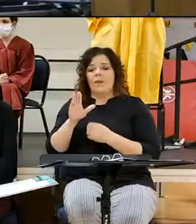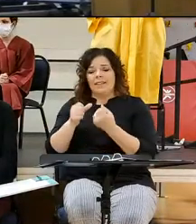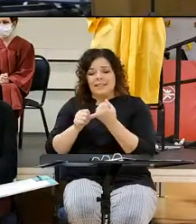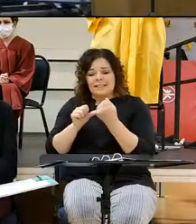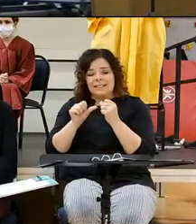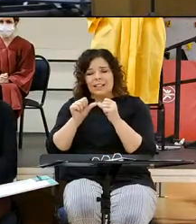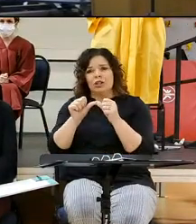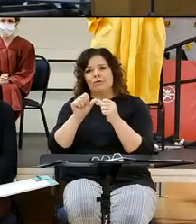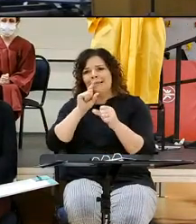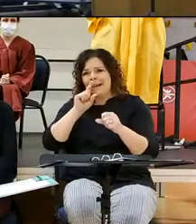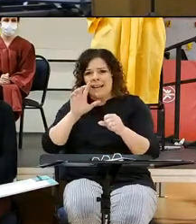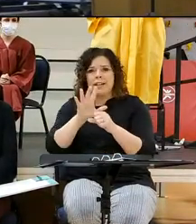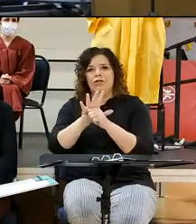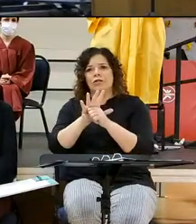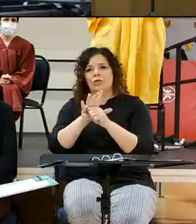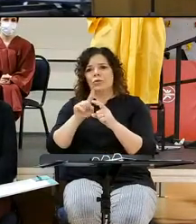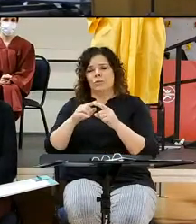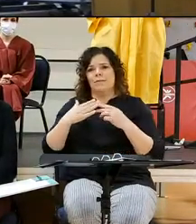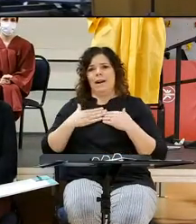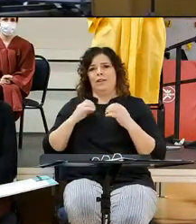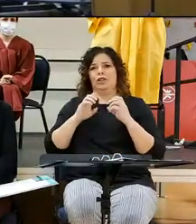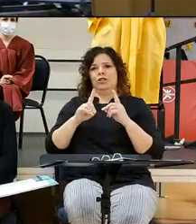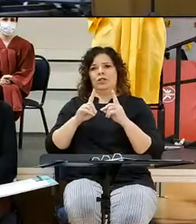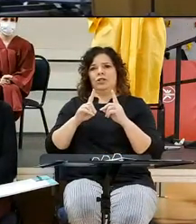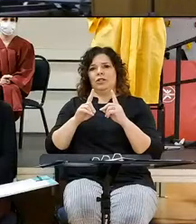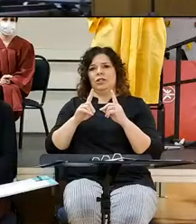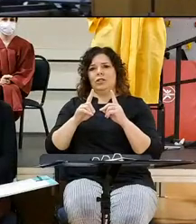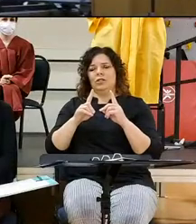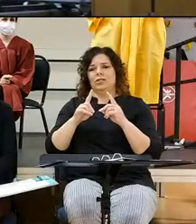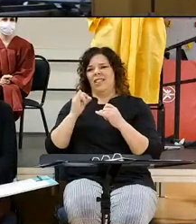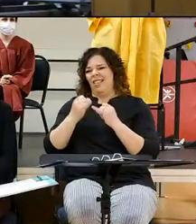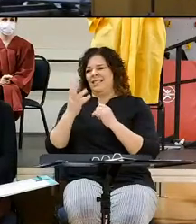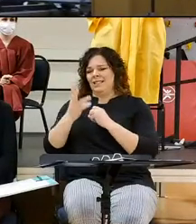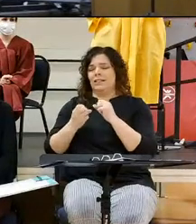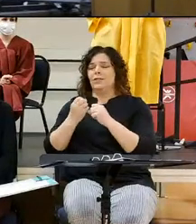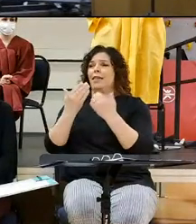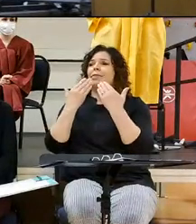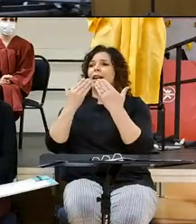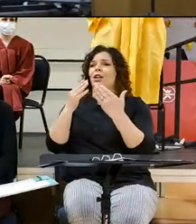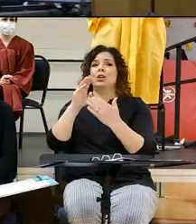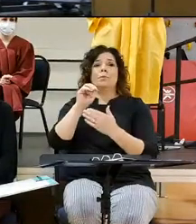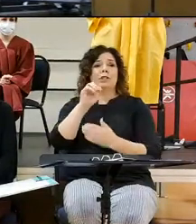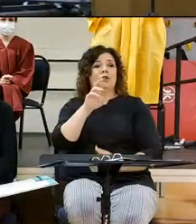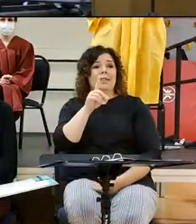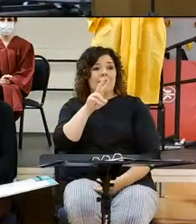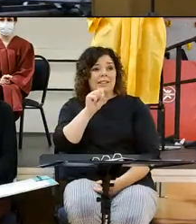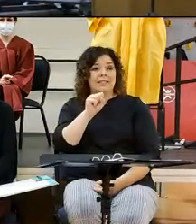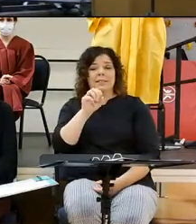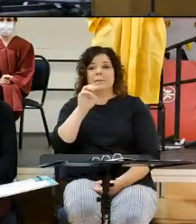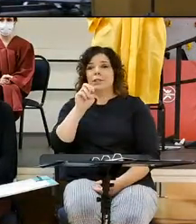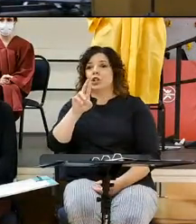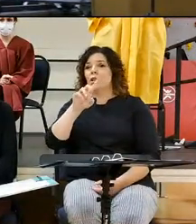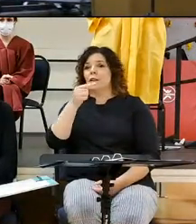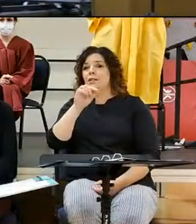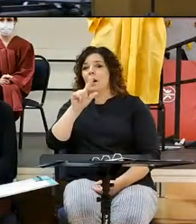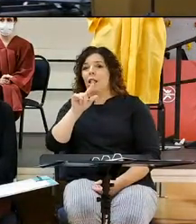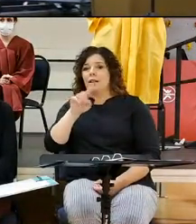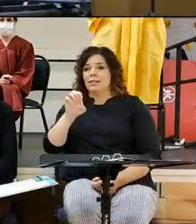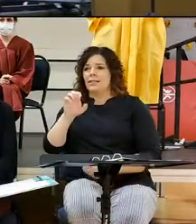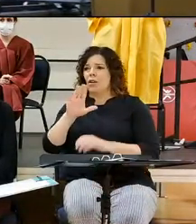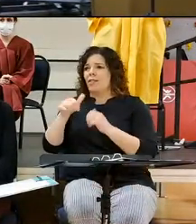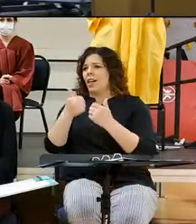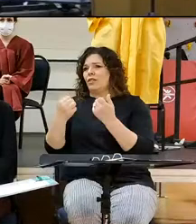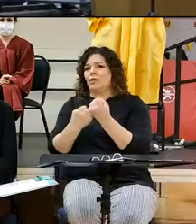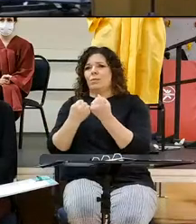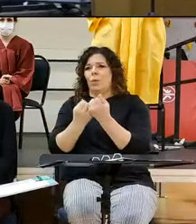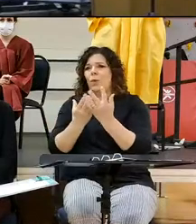continued dedication to my education over the past 6 years. Thank you, Mr. Davis, Mr. Gonzalez, and all the others who